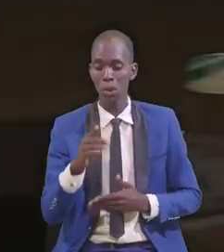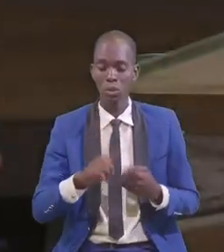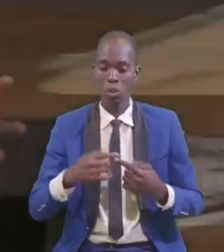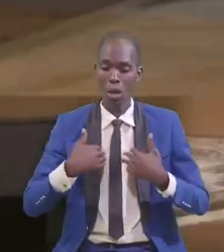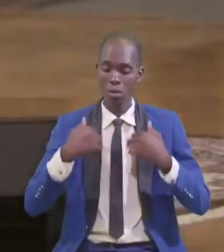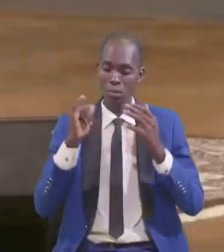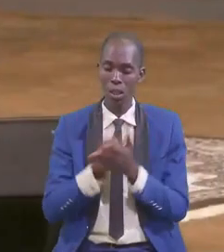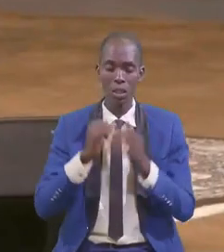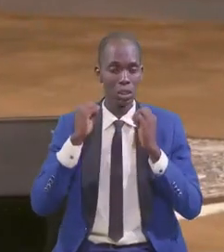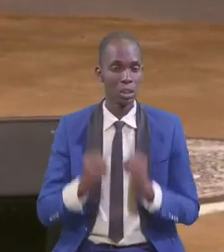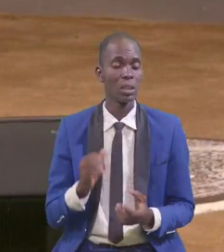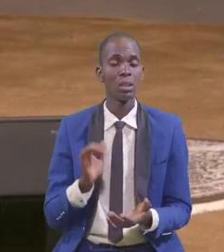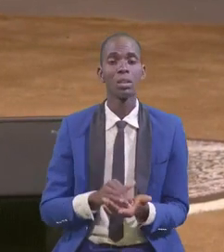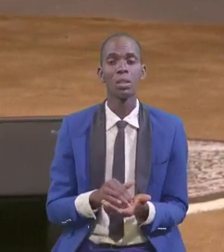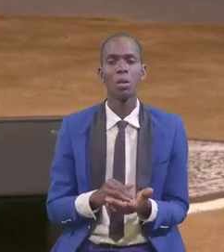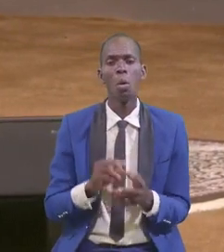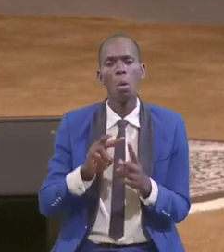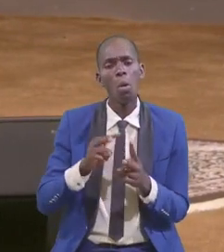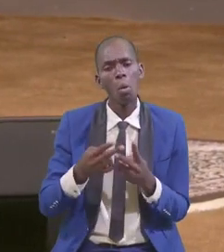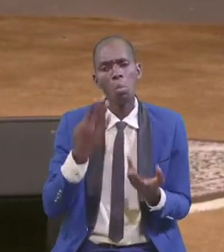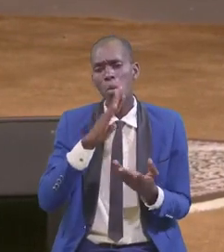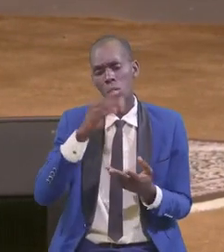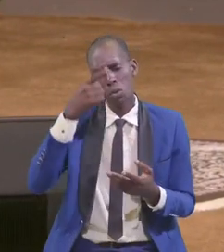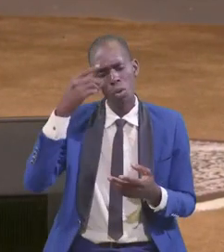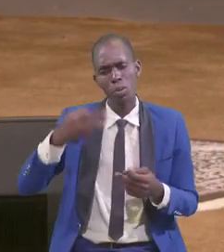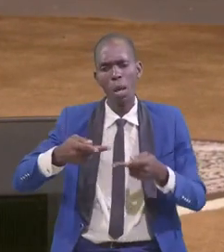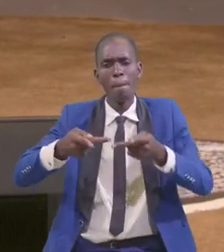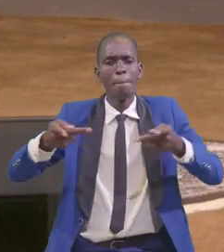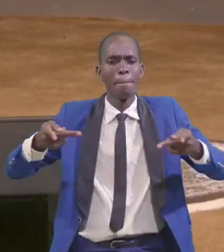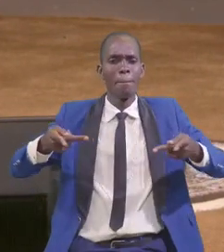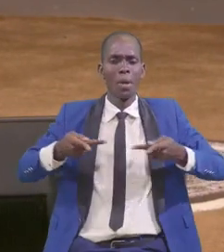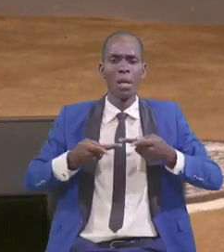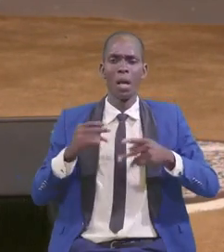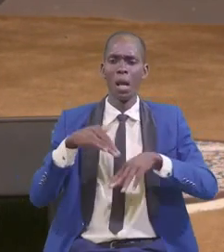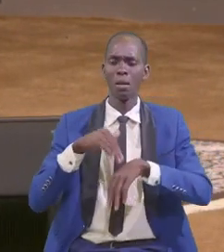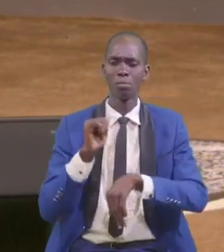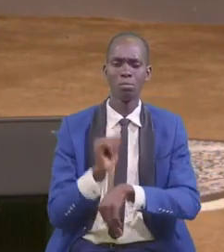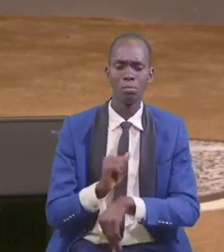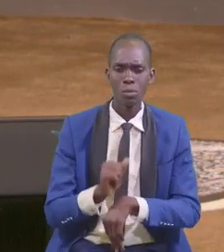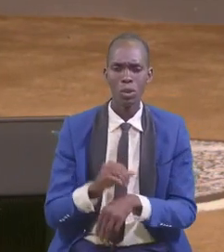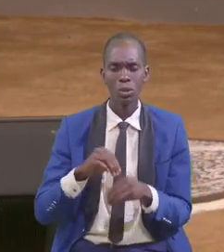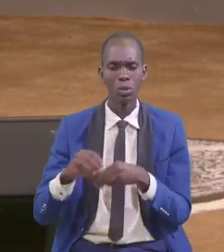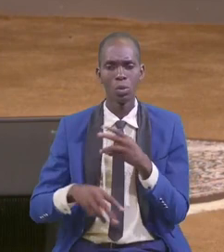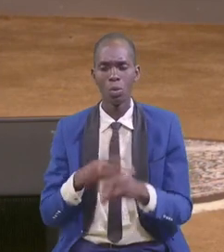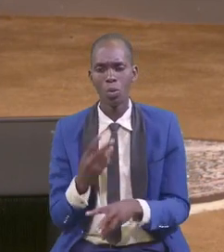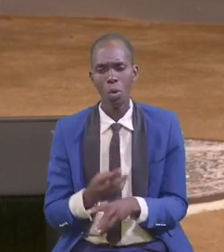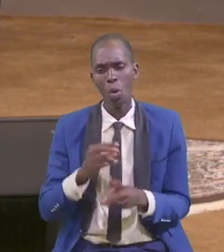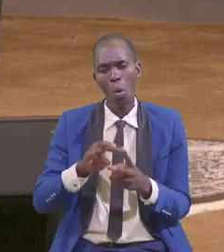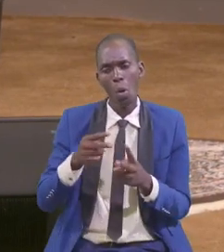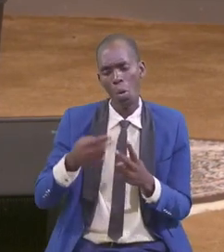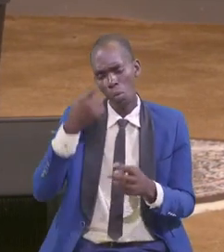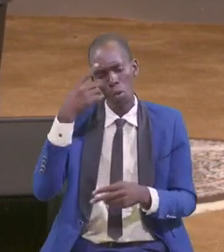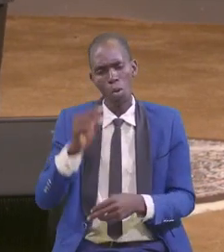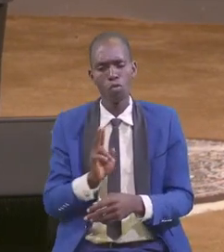position they have. The authority, human authority that they have. They think that is all. And they